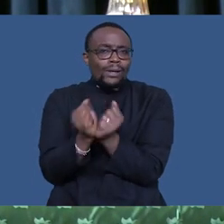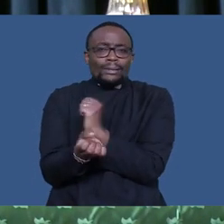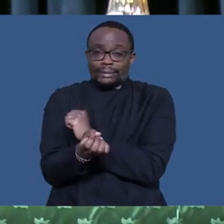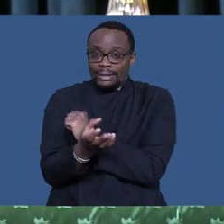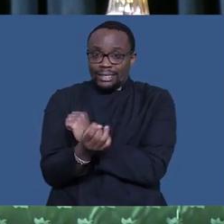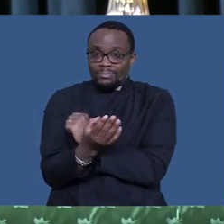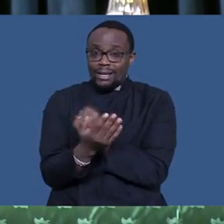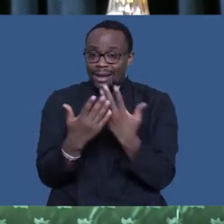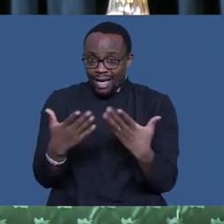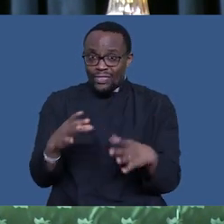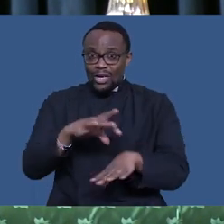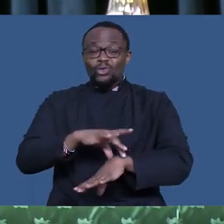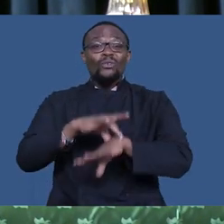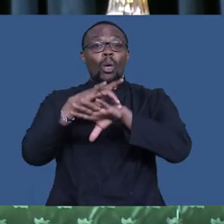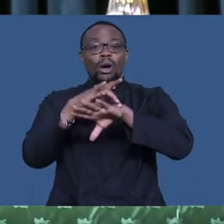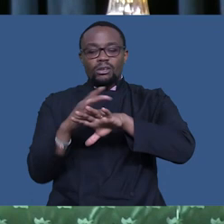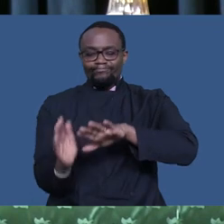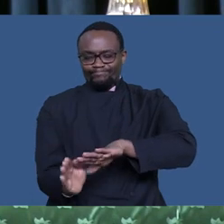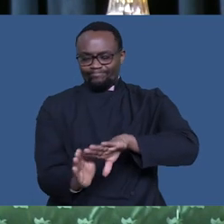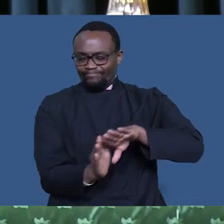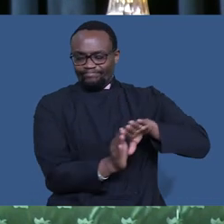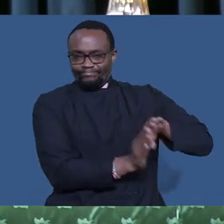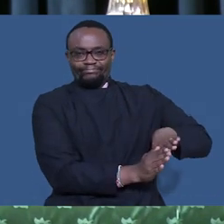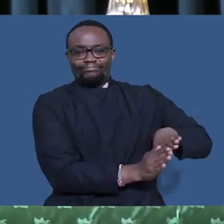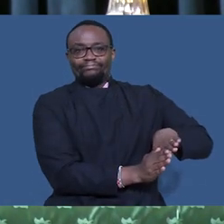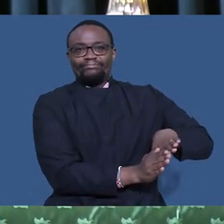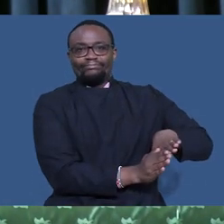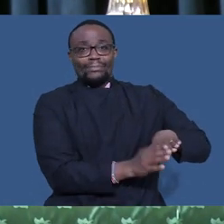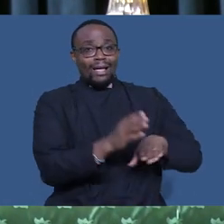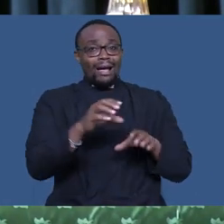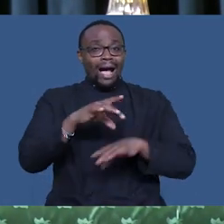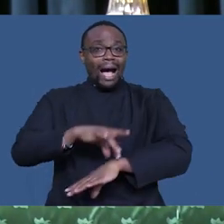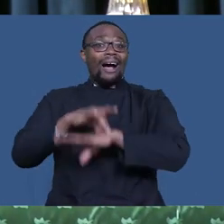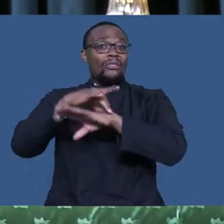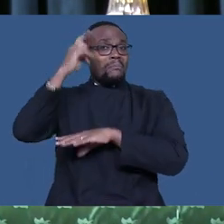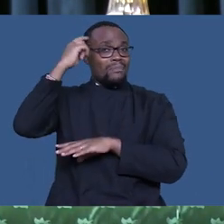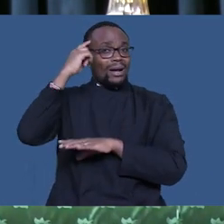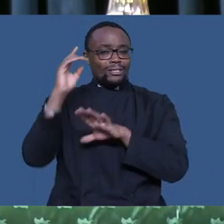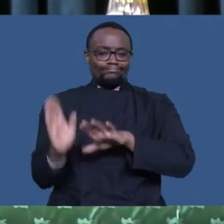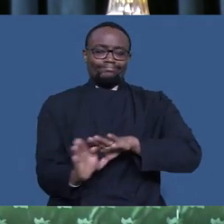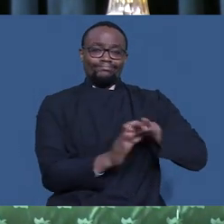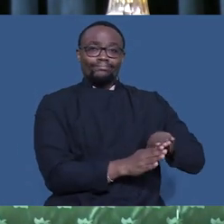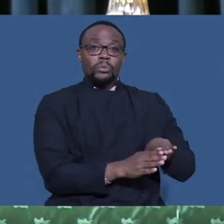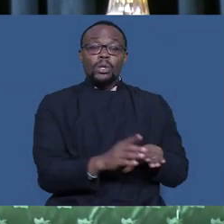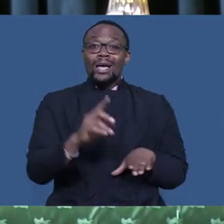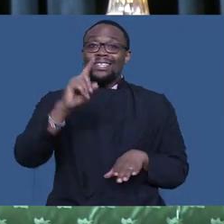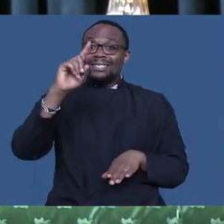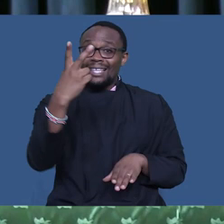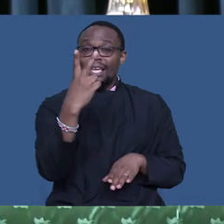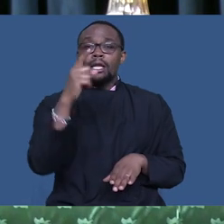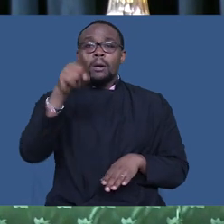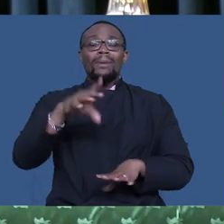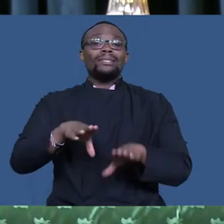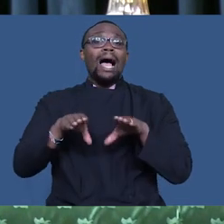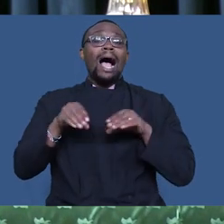to death the earthly conduct and the earthly mindset, but also put on the nature